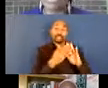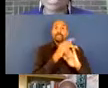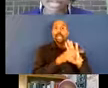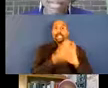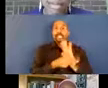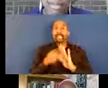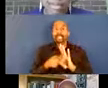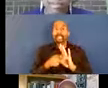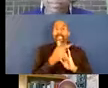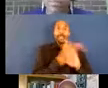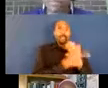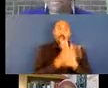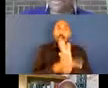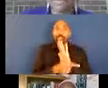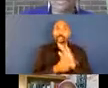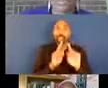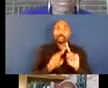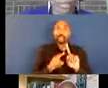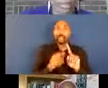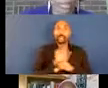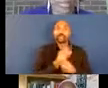very existence.